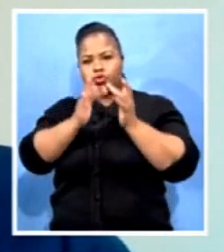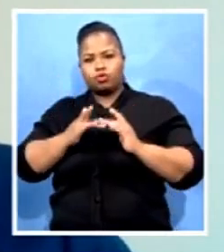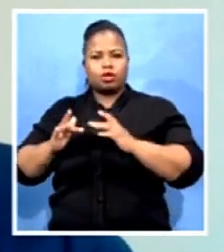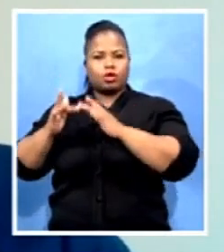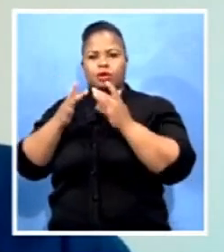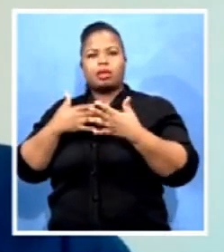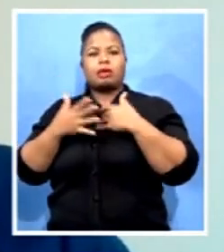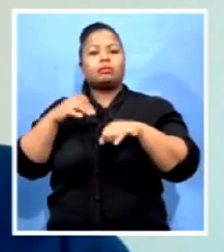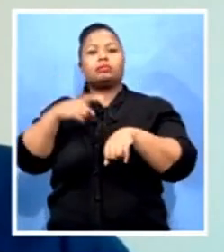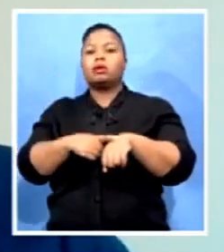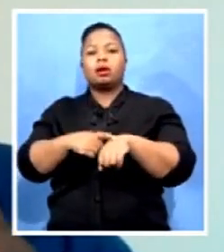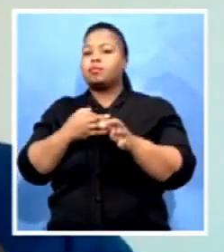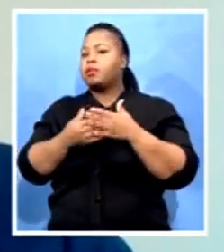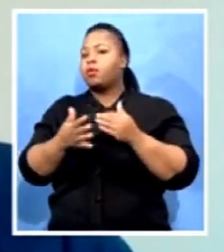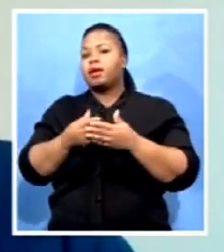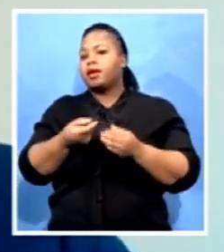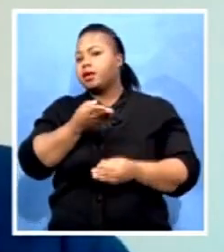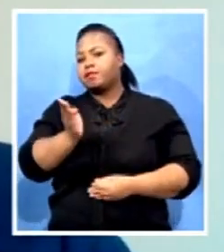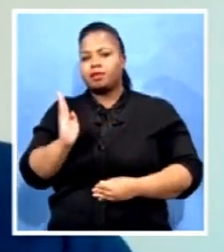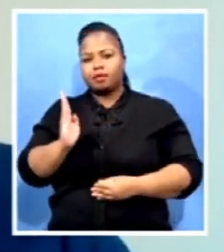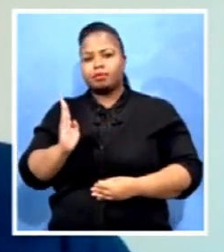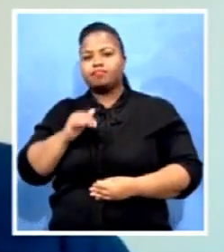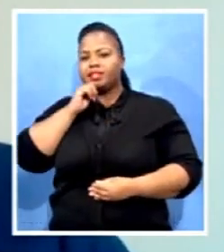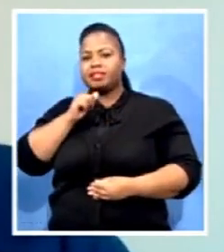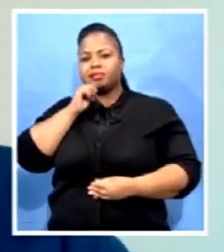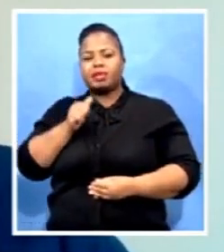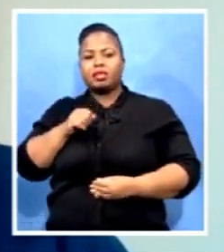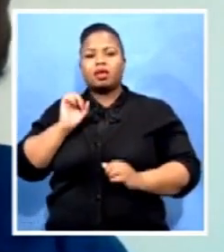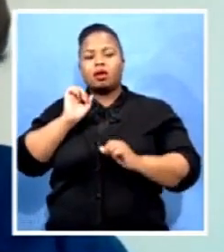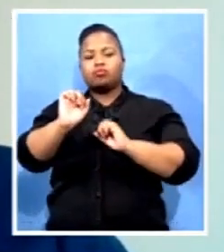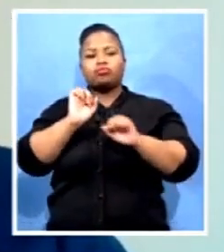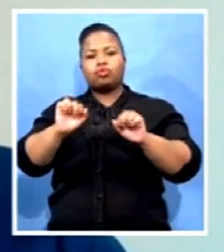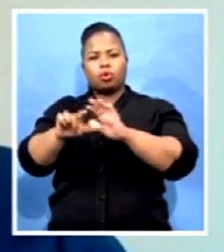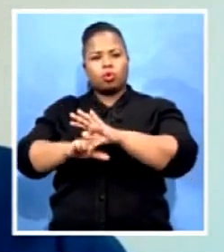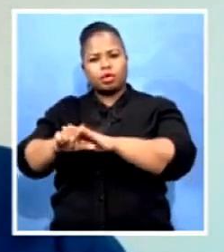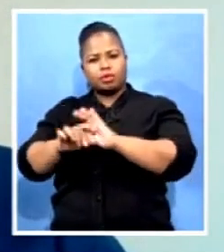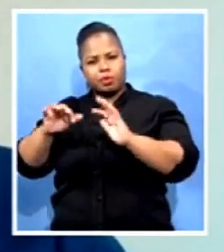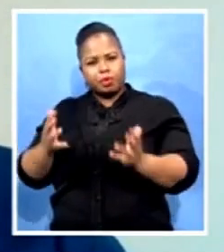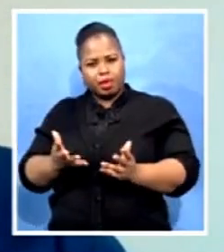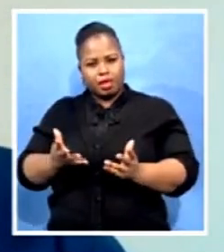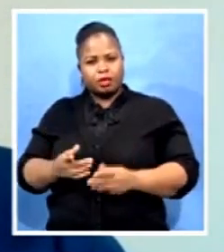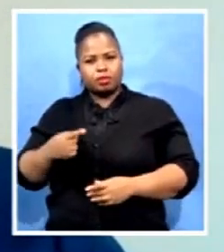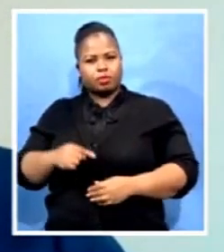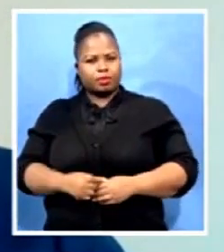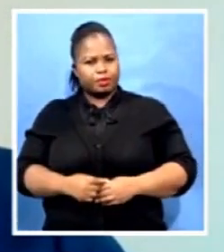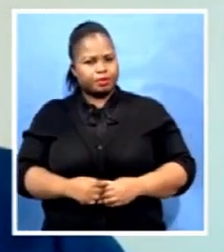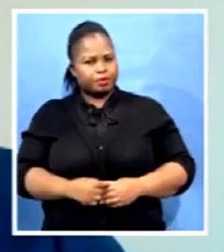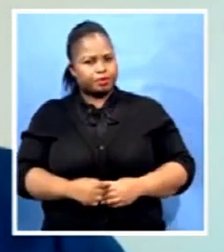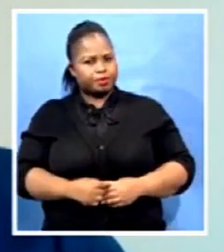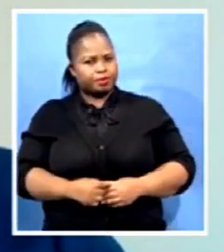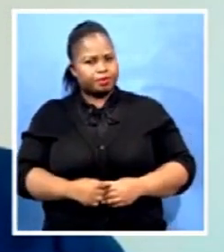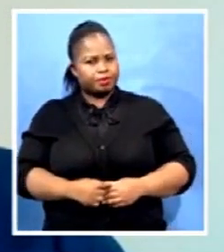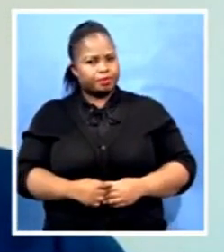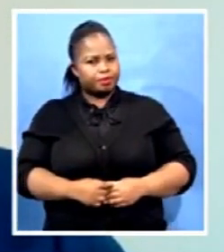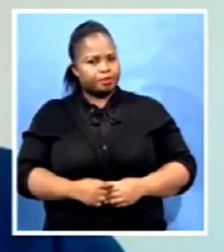are, regardless of the location. So how do you plan to do this? We're calling upon the nation. Come again? How do you plan to do this?